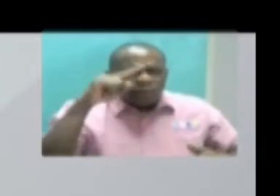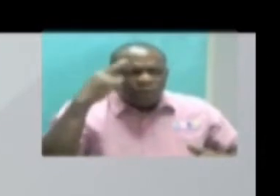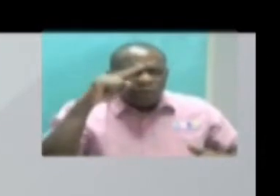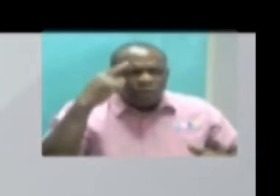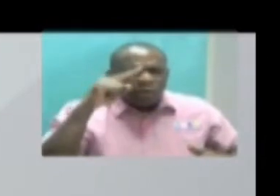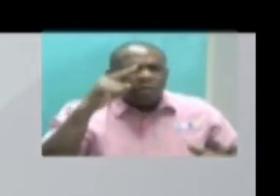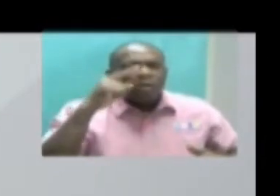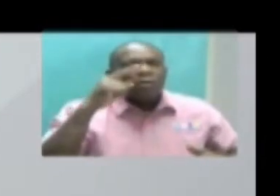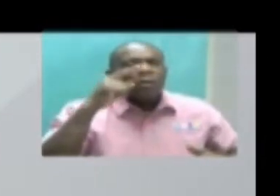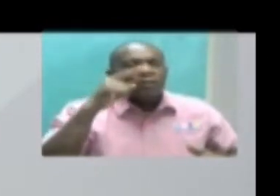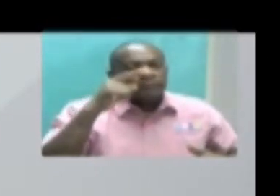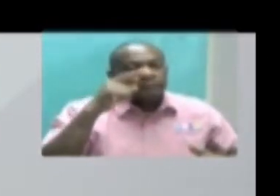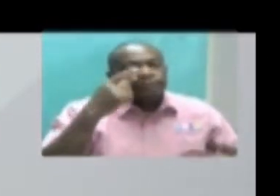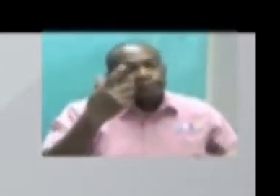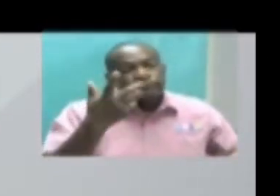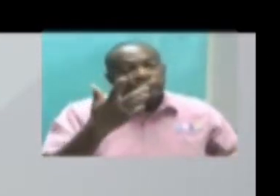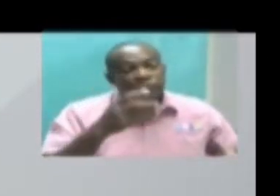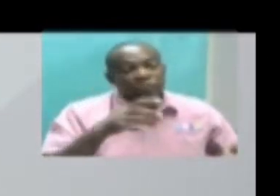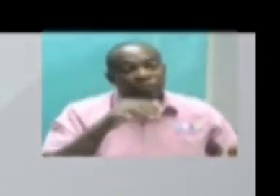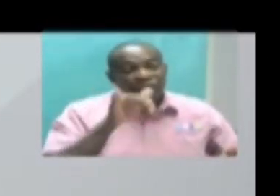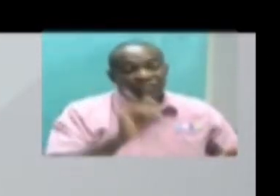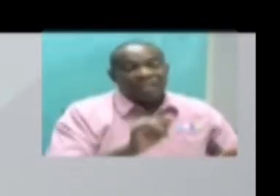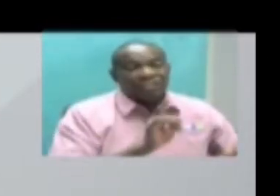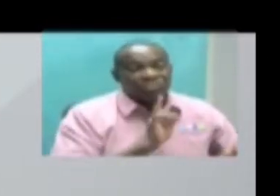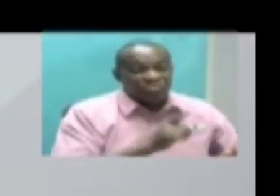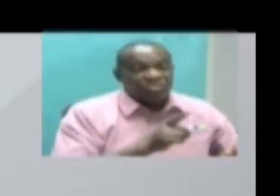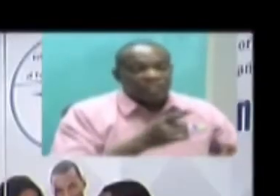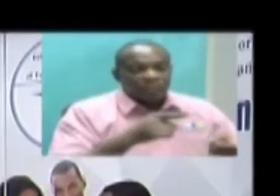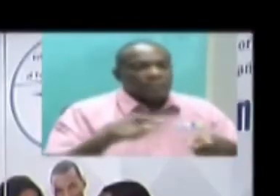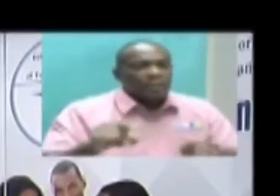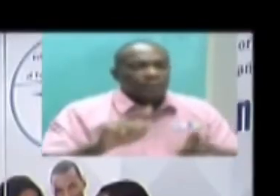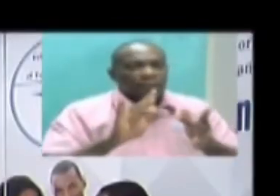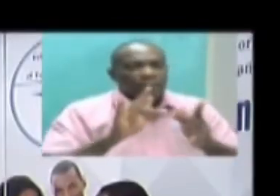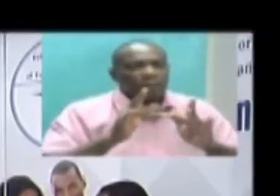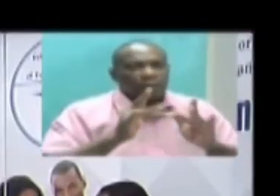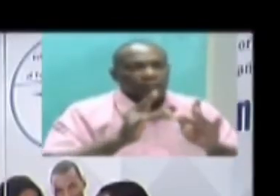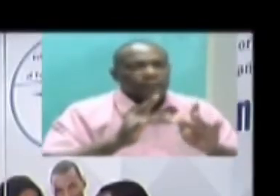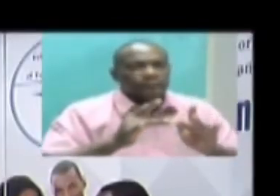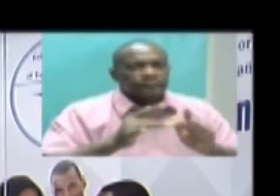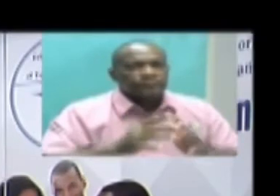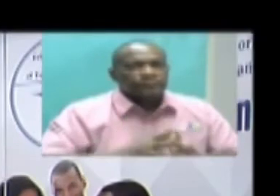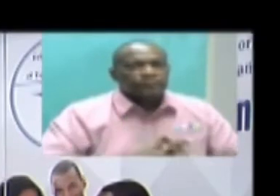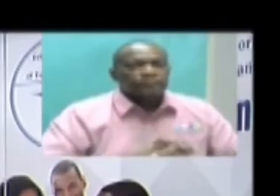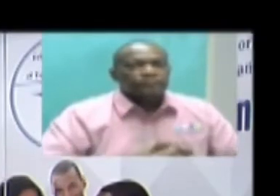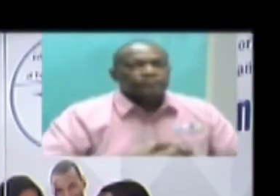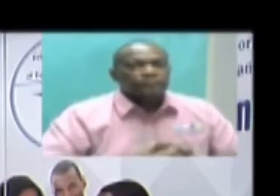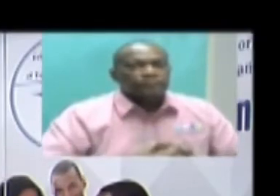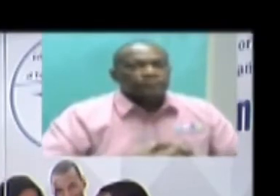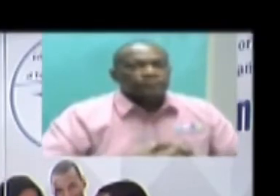that is the reality of what's taking place online. Alicia,